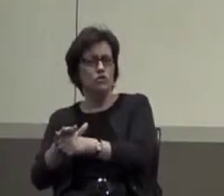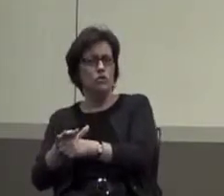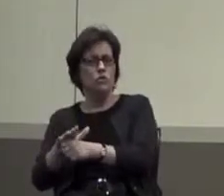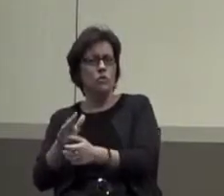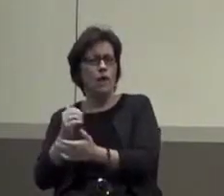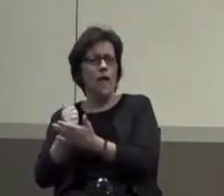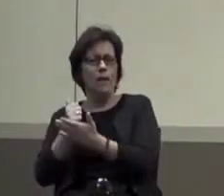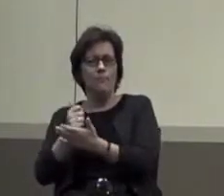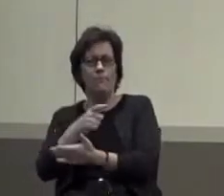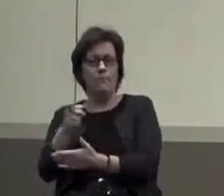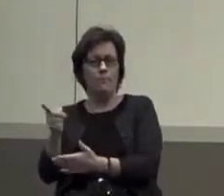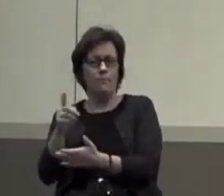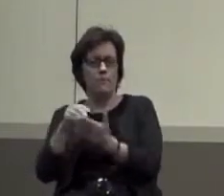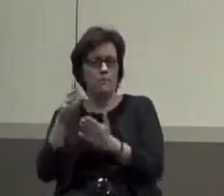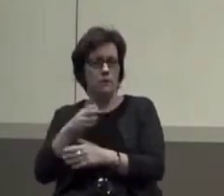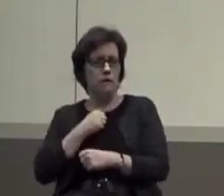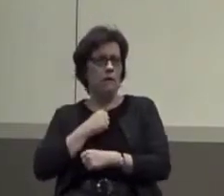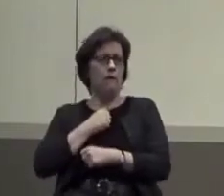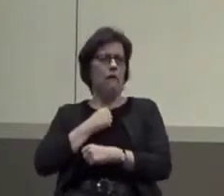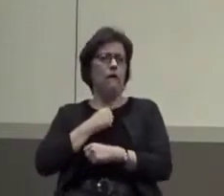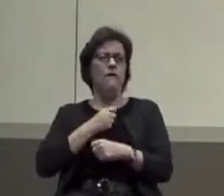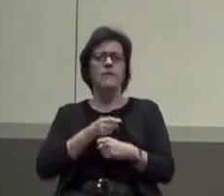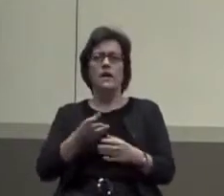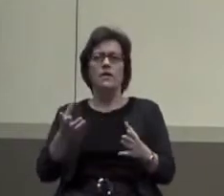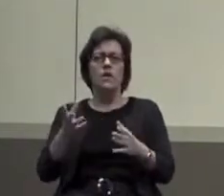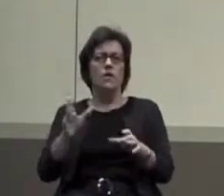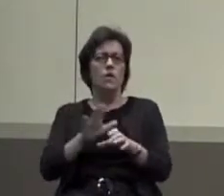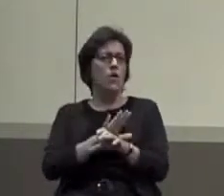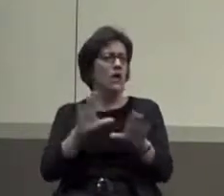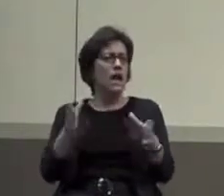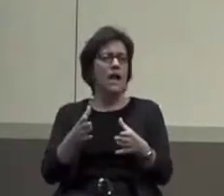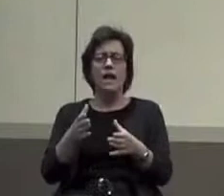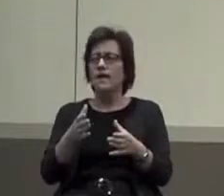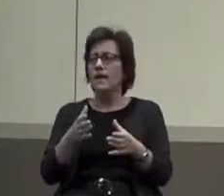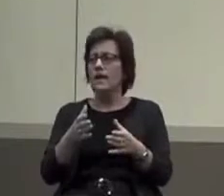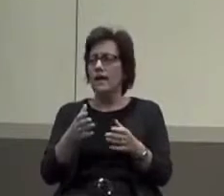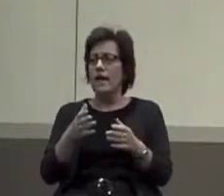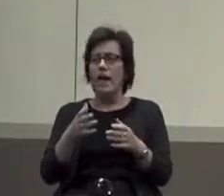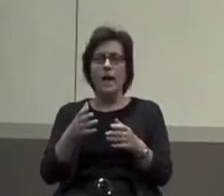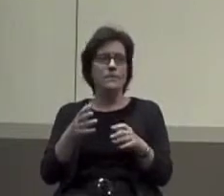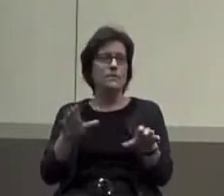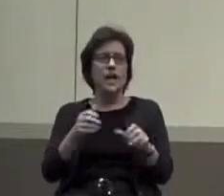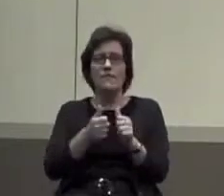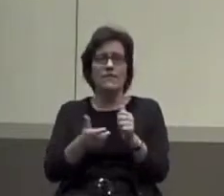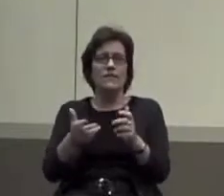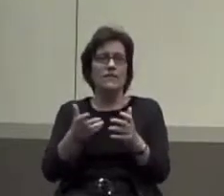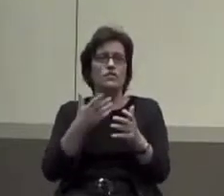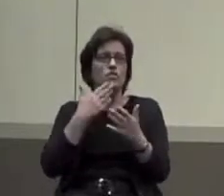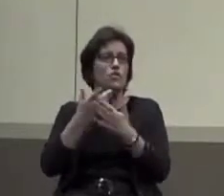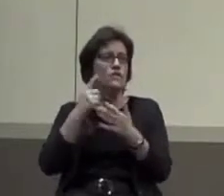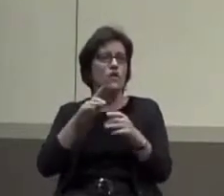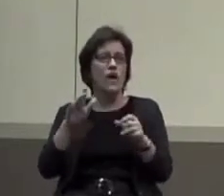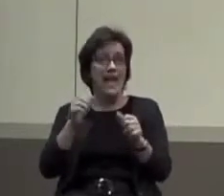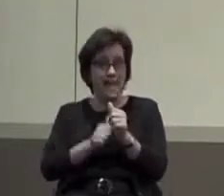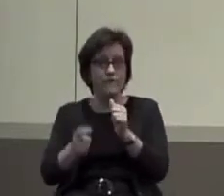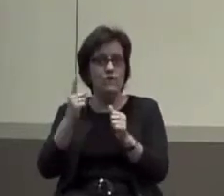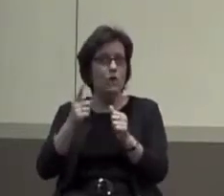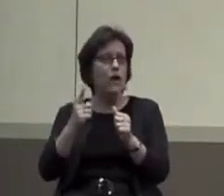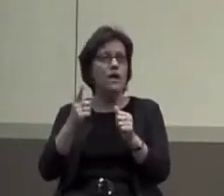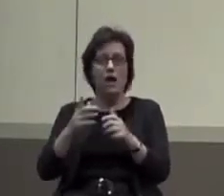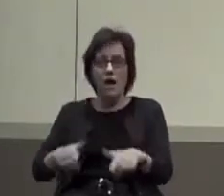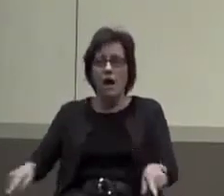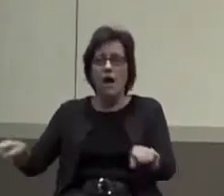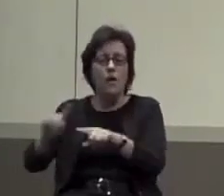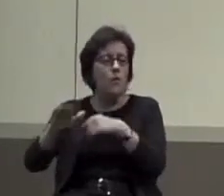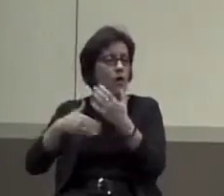oh, if I give the whole class, I tell them everybody is good for the whole period, then they'll earn 10 minutes of free time at the